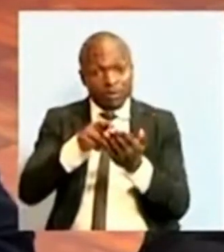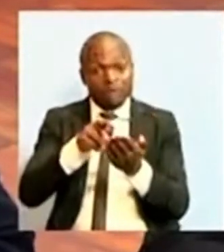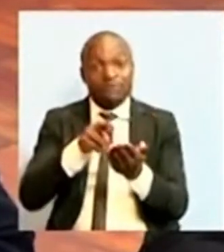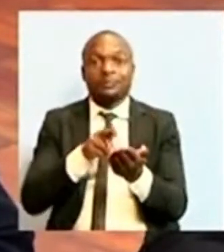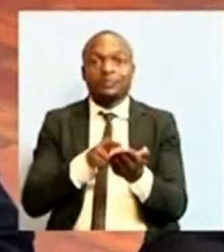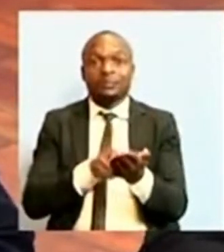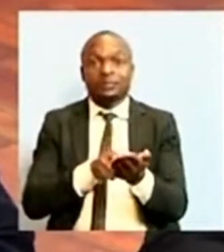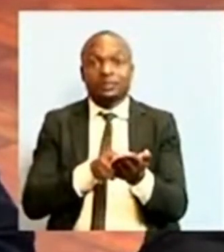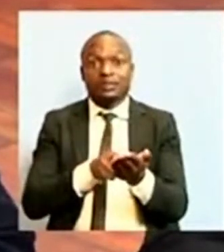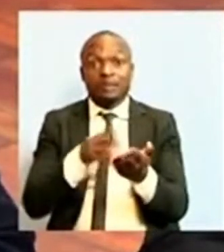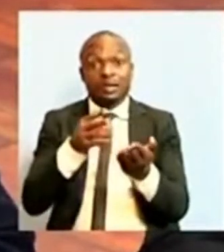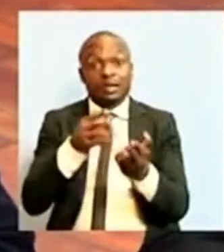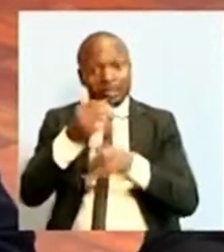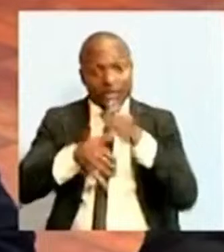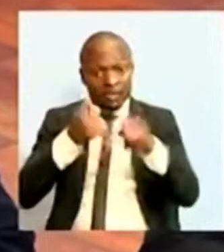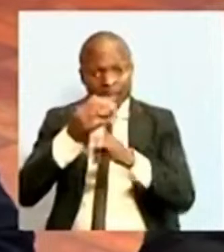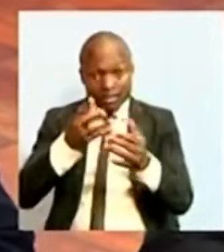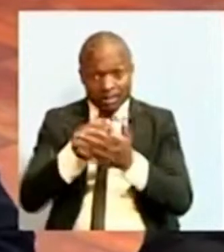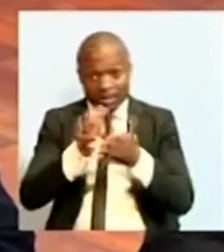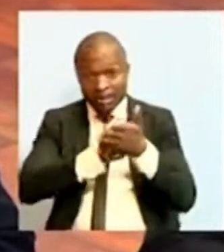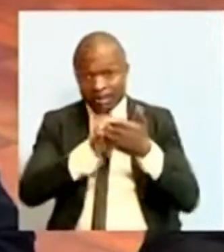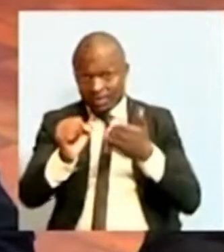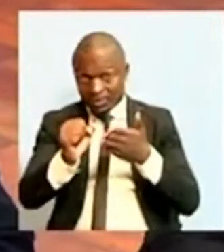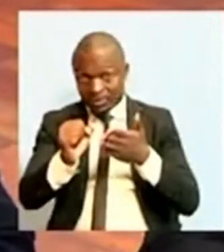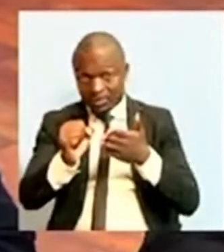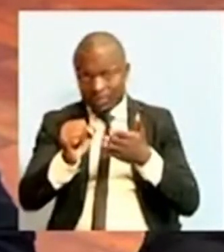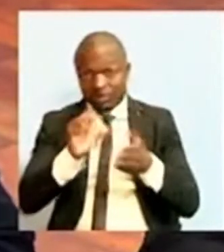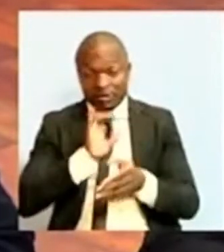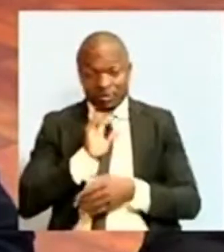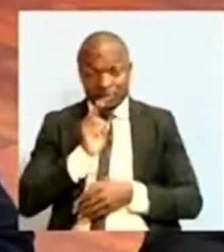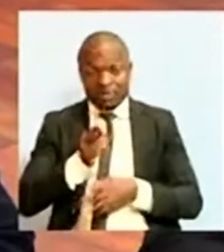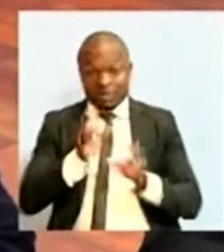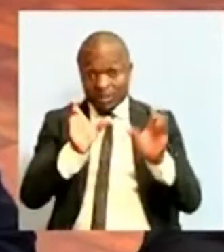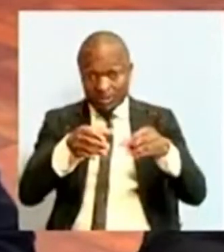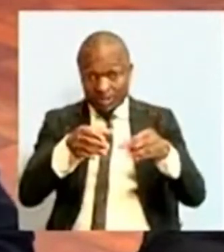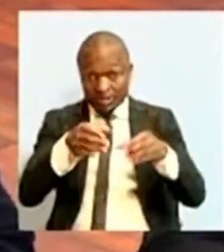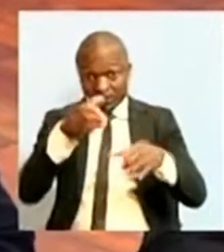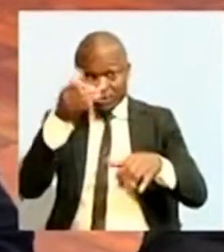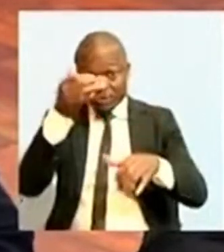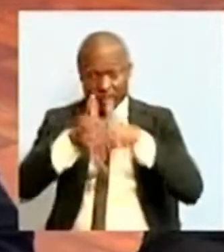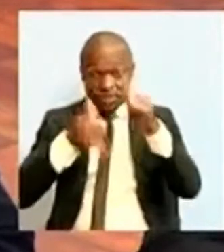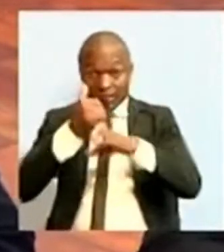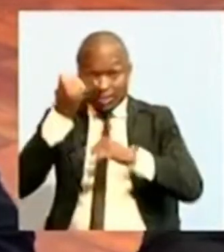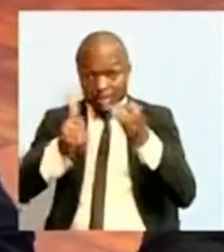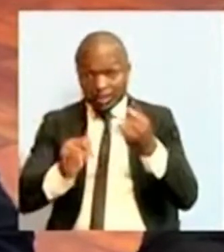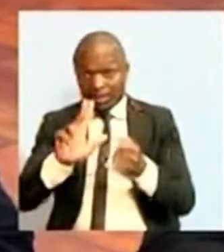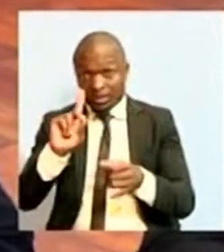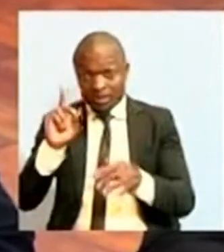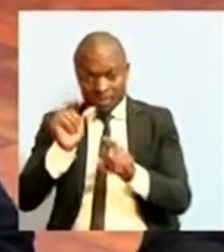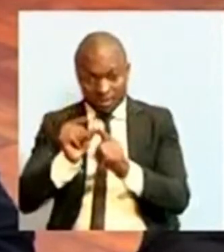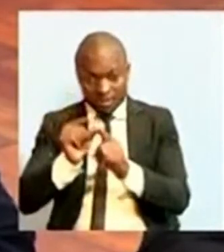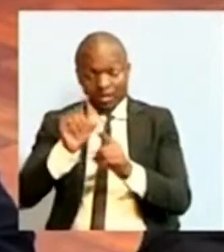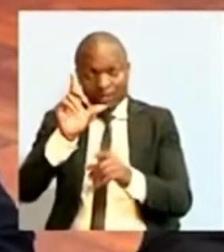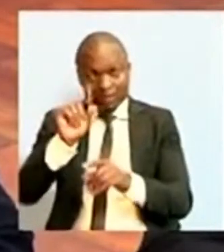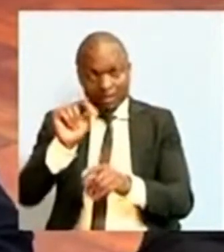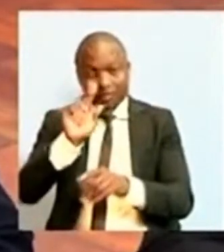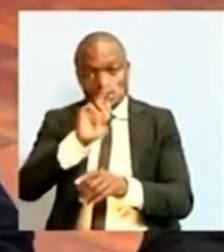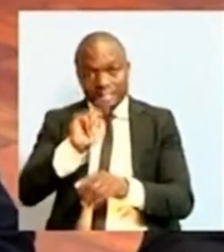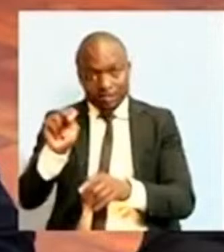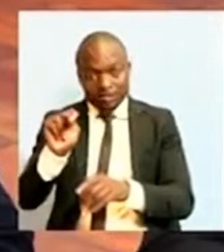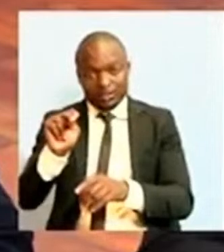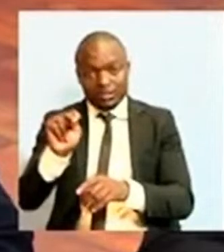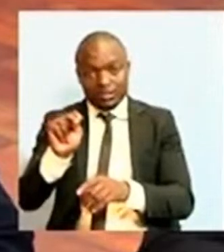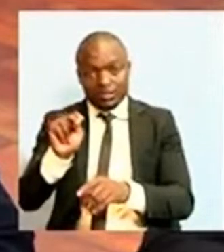that the annual financial statement for Chilelabombo Municipal Council for the year ended 31st December 2022